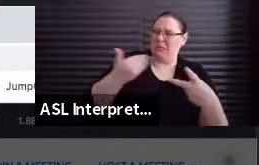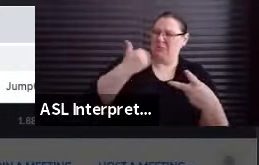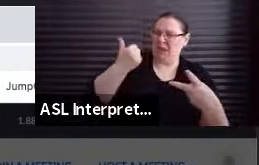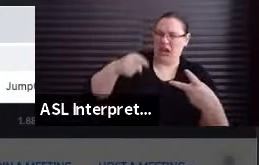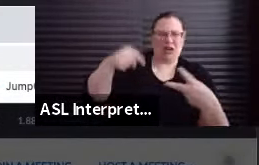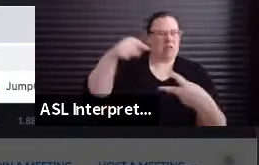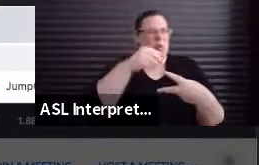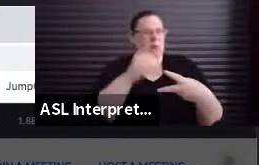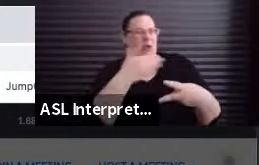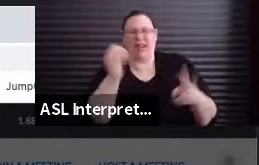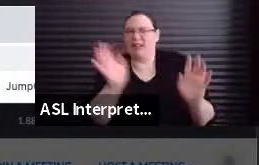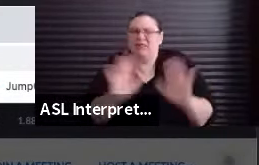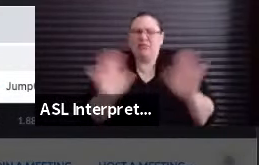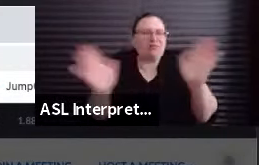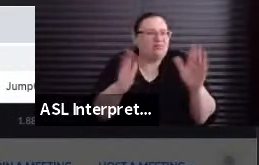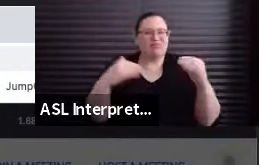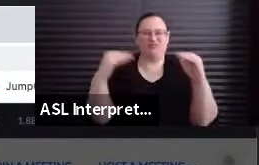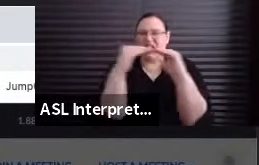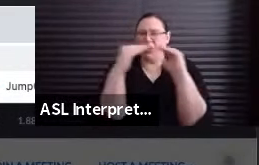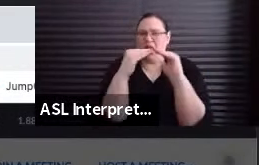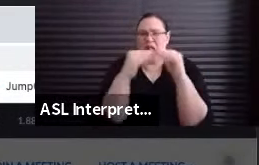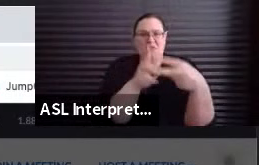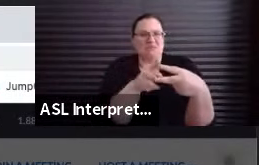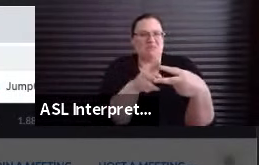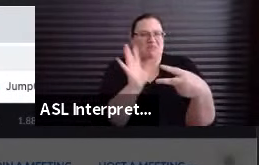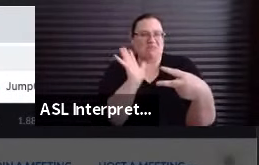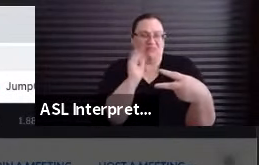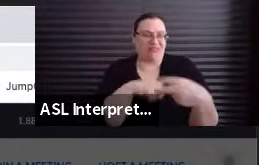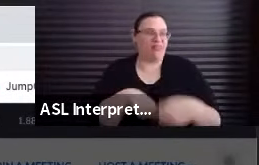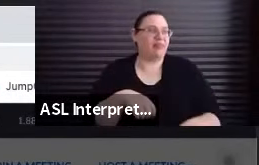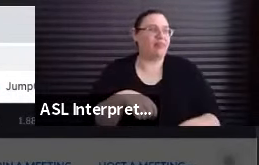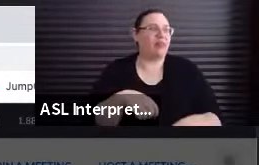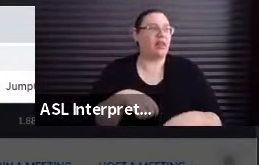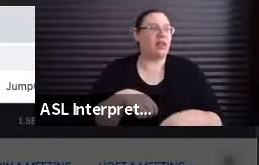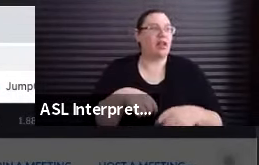participant to enter that Zoom meeting. Now, by default, they